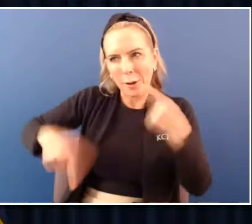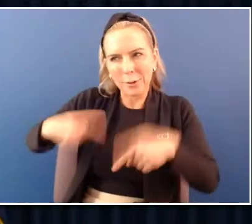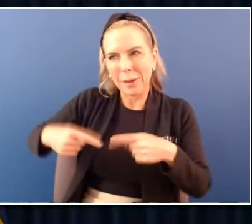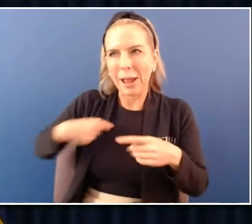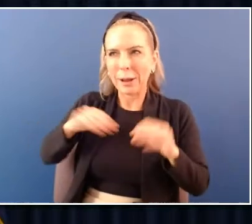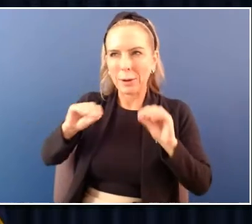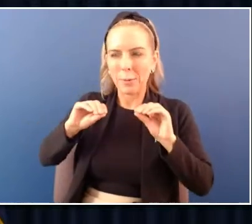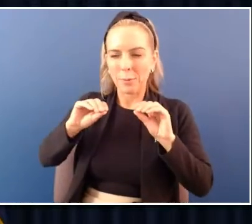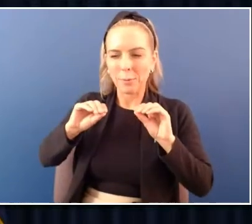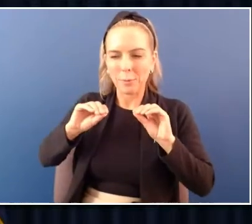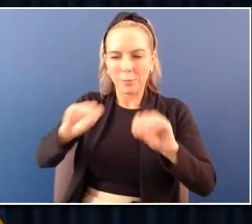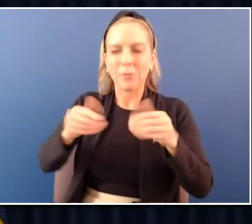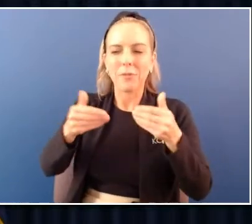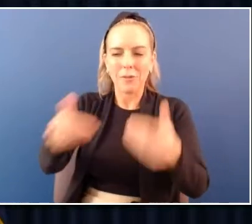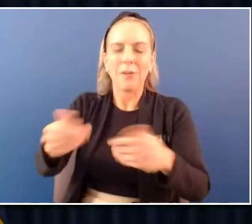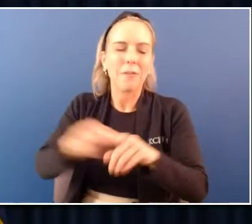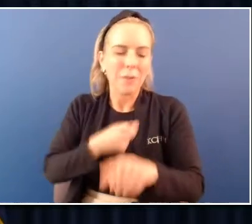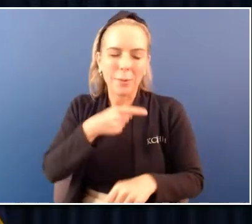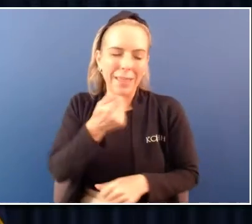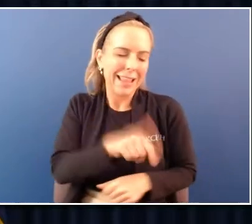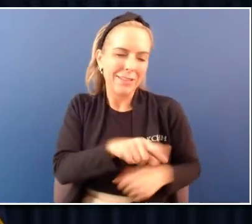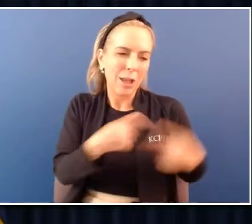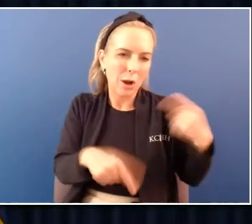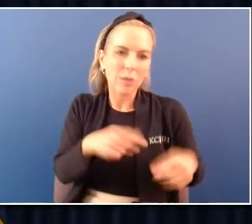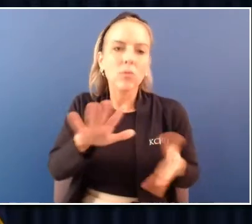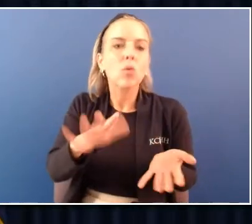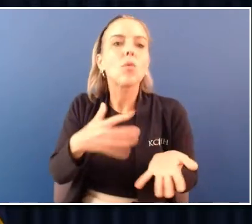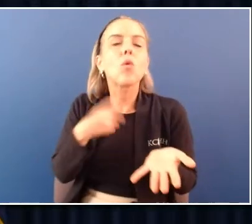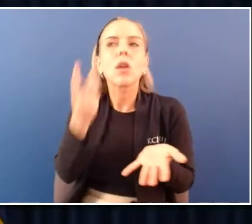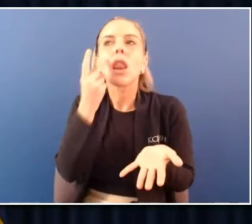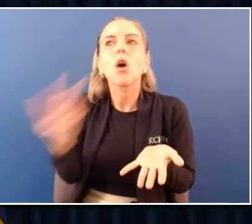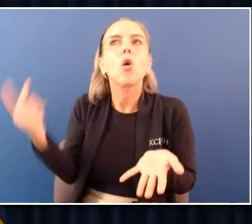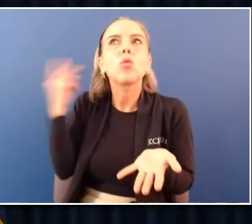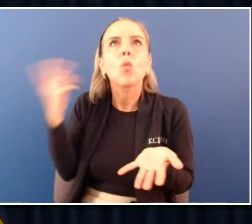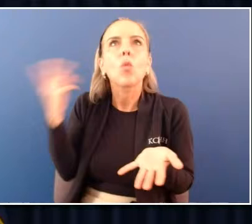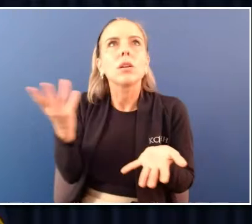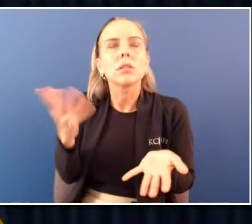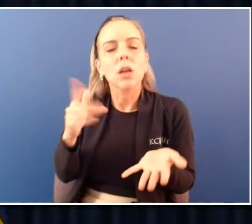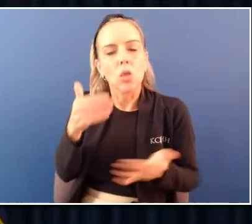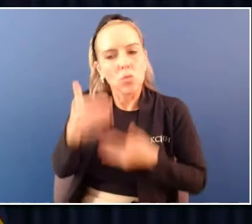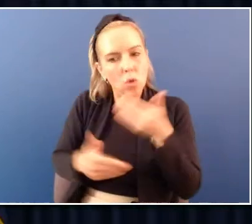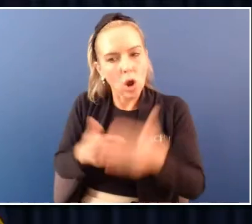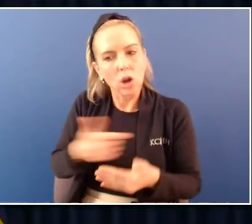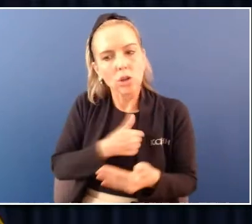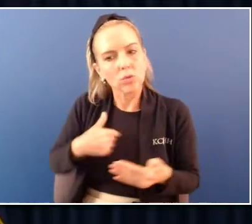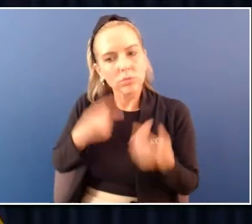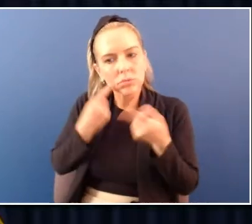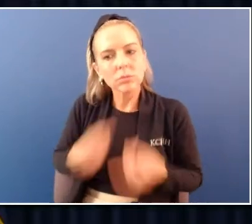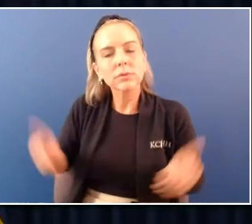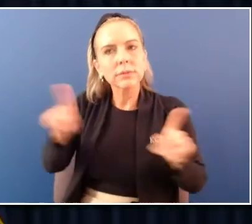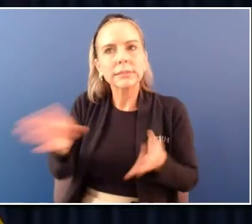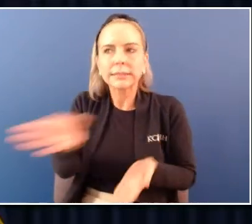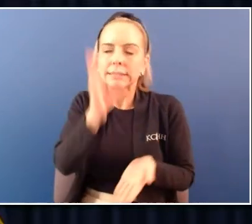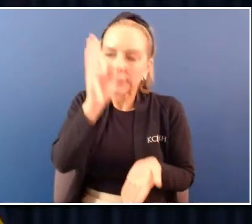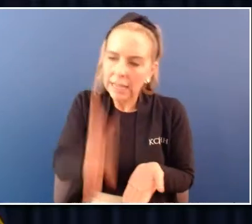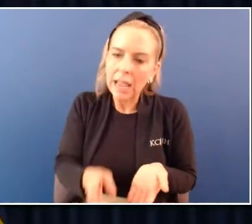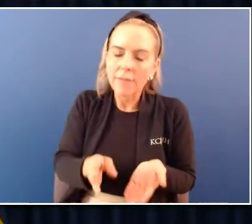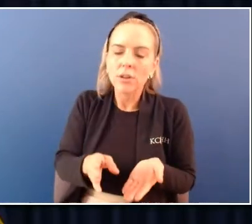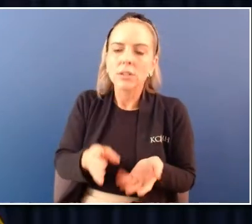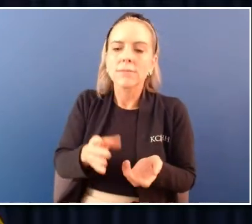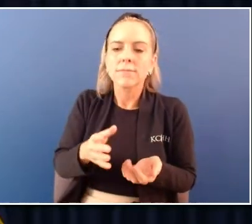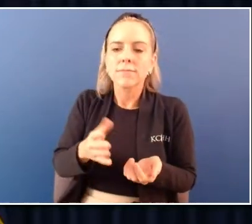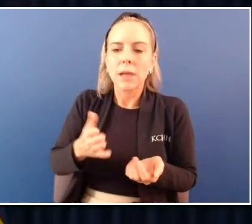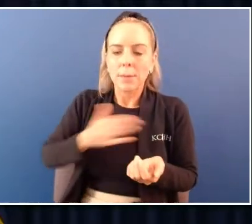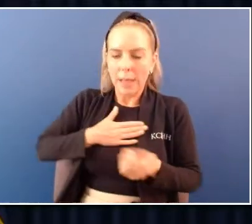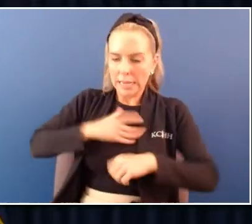possible from any of the arguments. But what I want to look back on is the progress we've made, to never judge my time in office by a